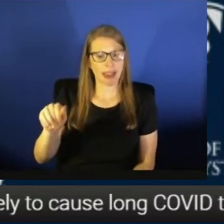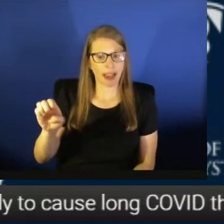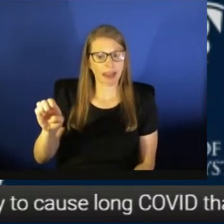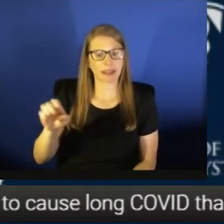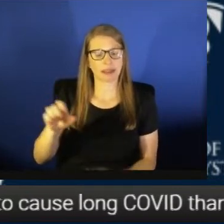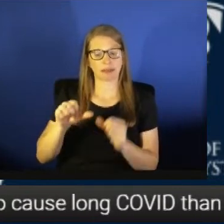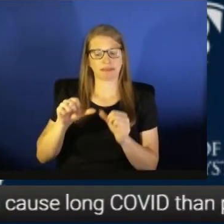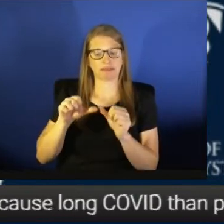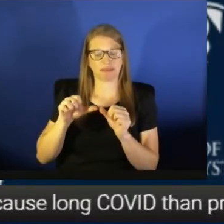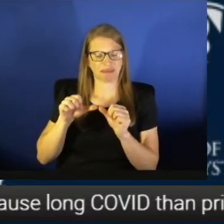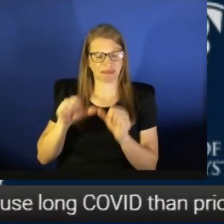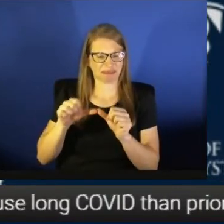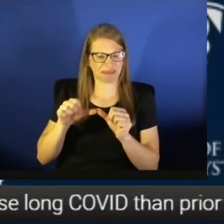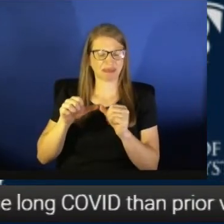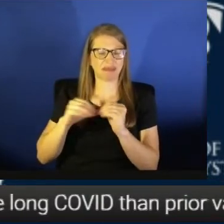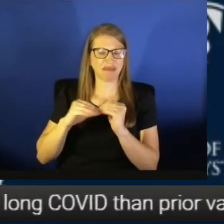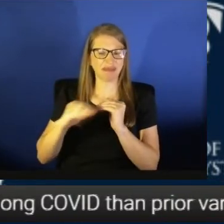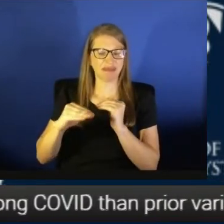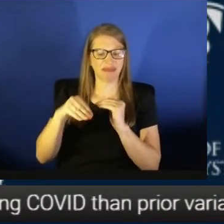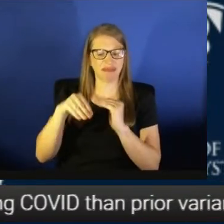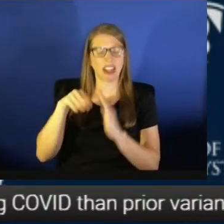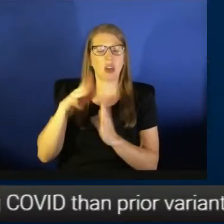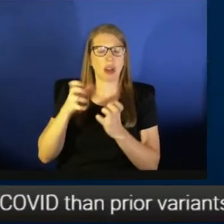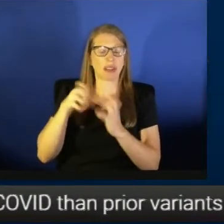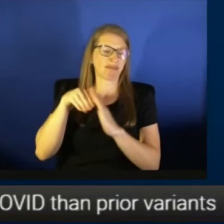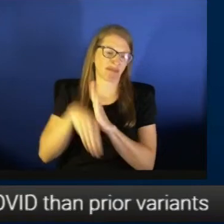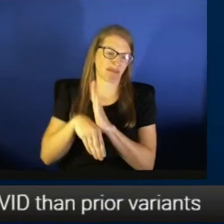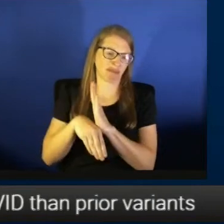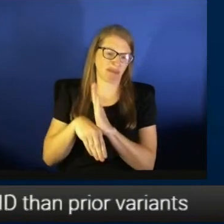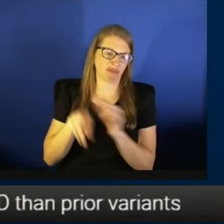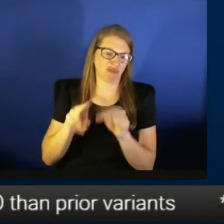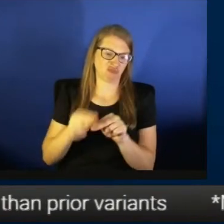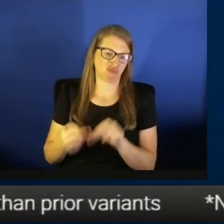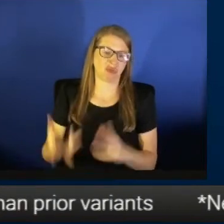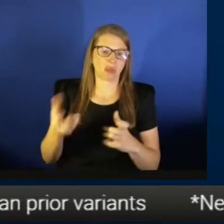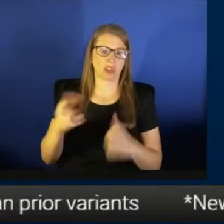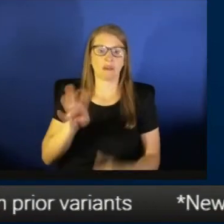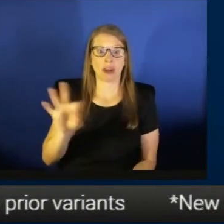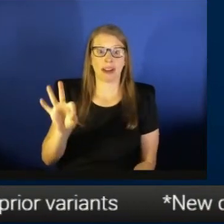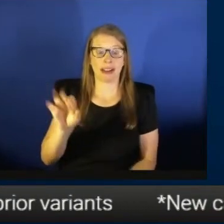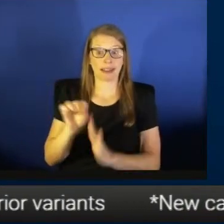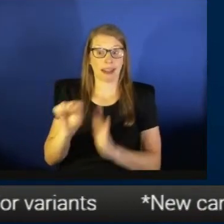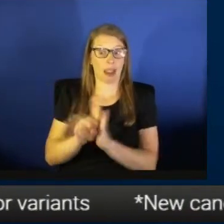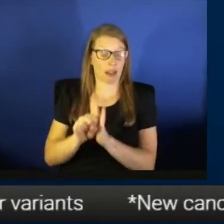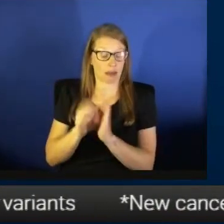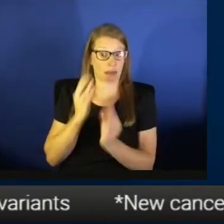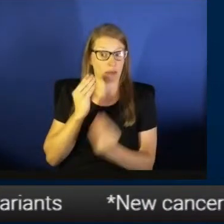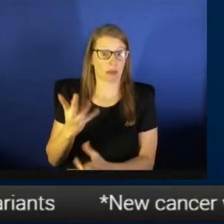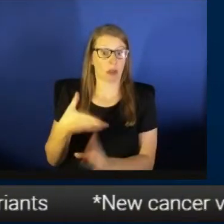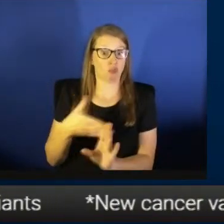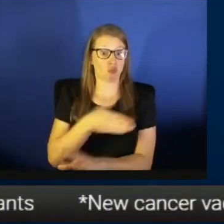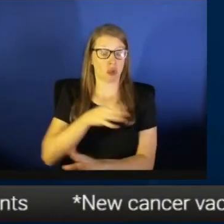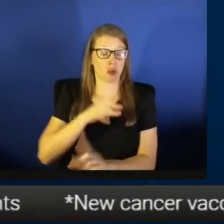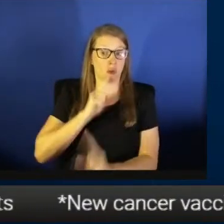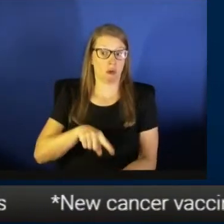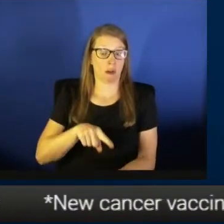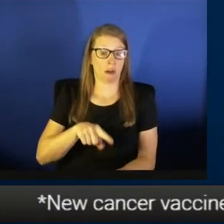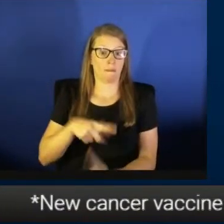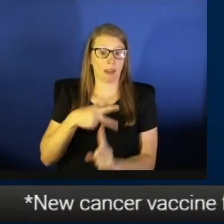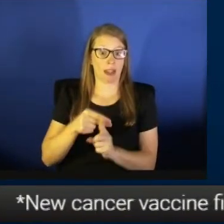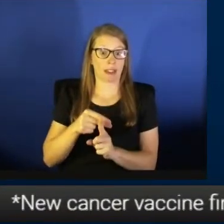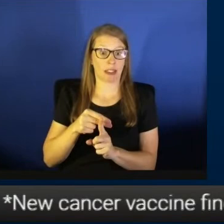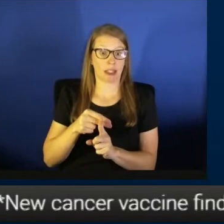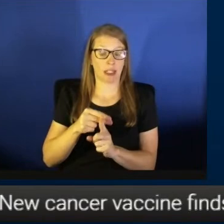stay low and, of course, go even lower than they are right now. Okay, 49 states, Dr. Hawkinson, pre-ordered vaccine doses for young